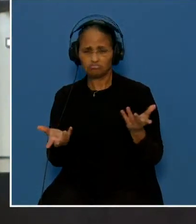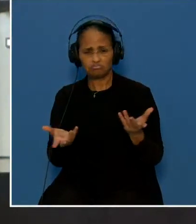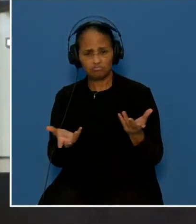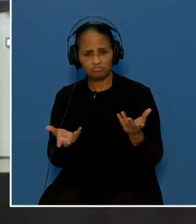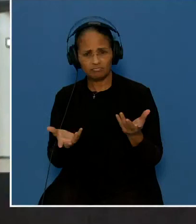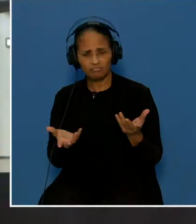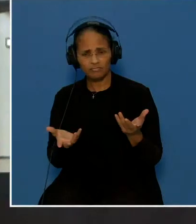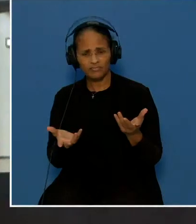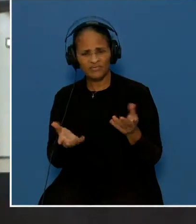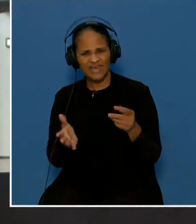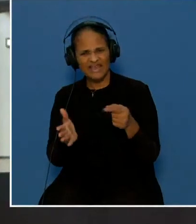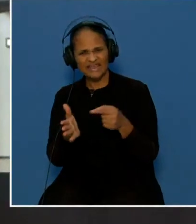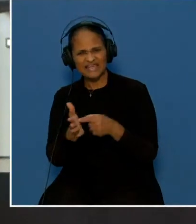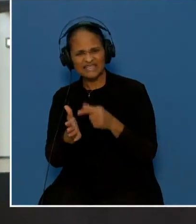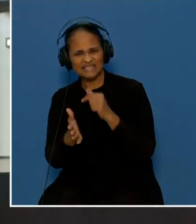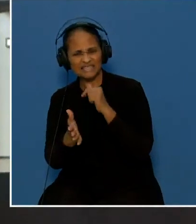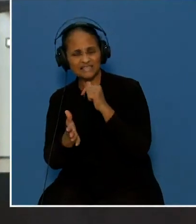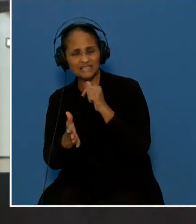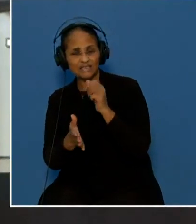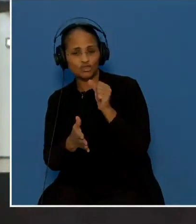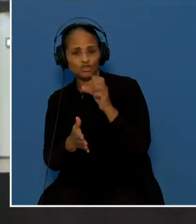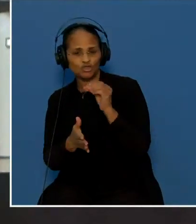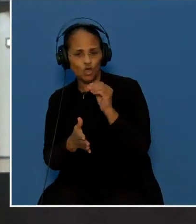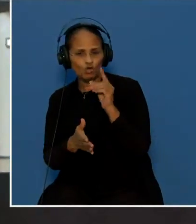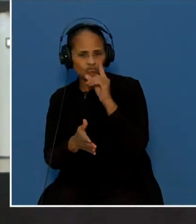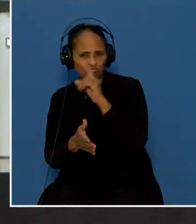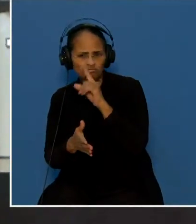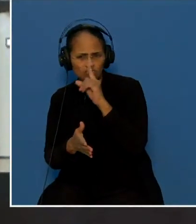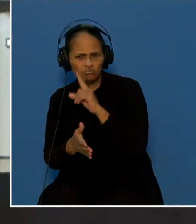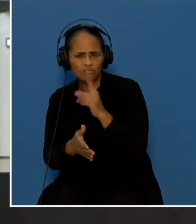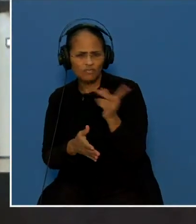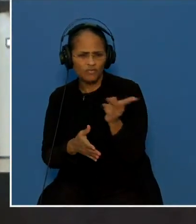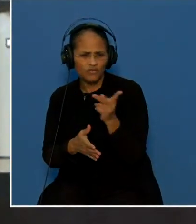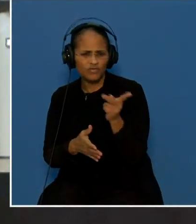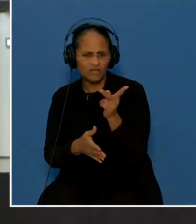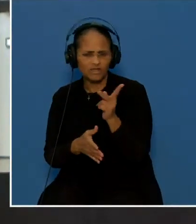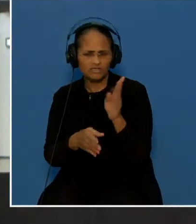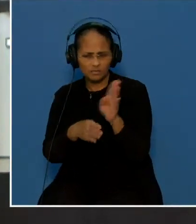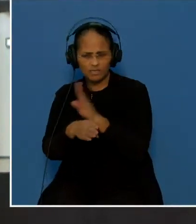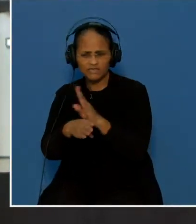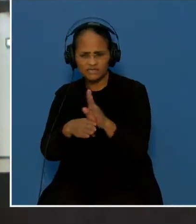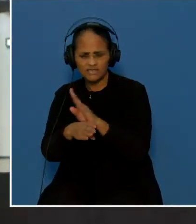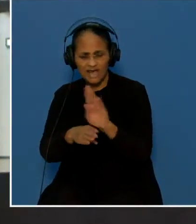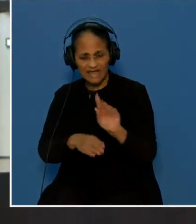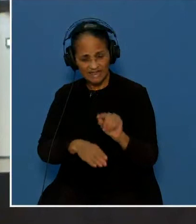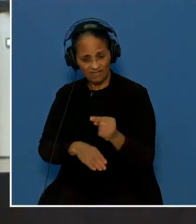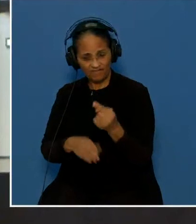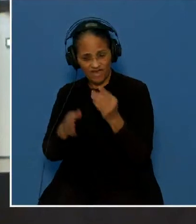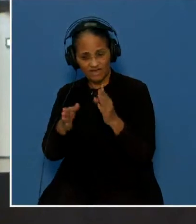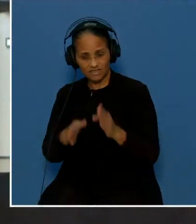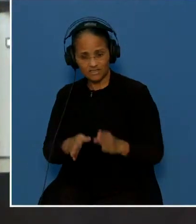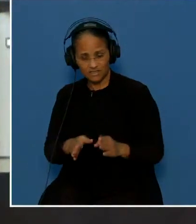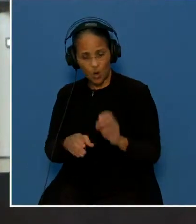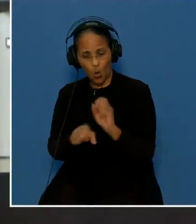And this is obviously in order to deceive these retailers. The offenders operate in small groups